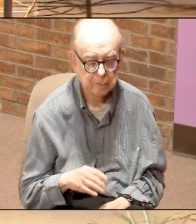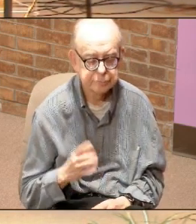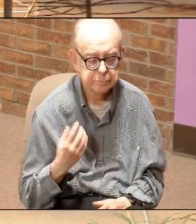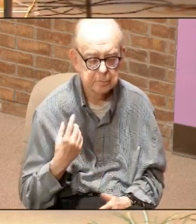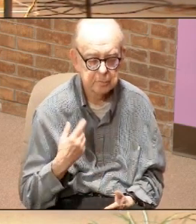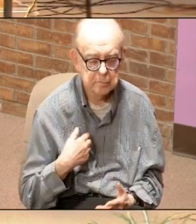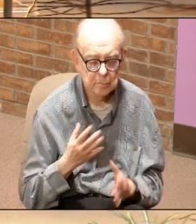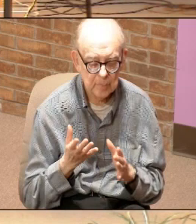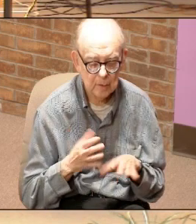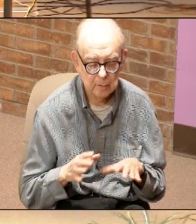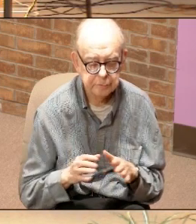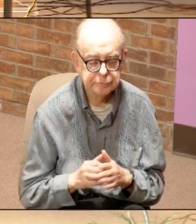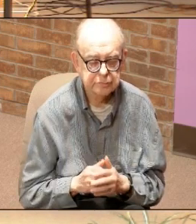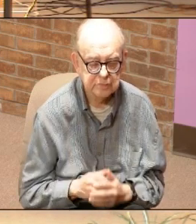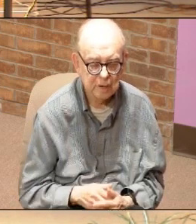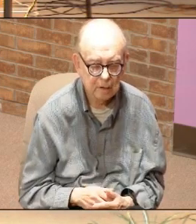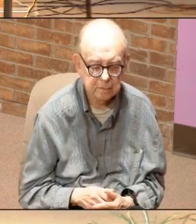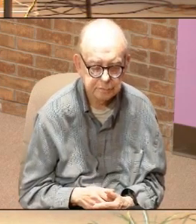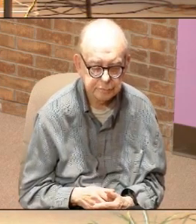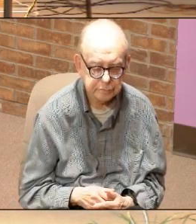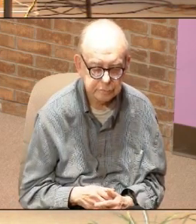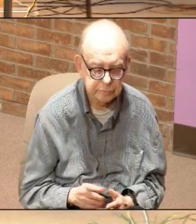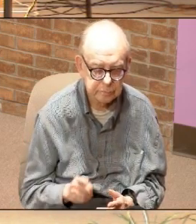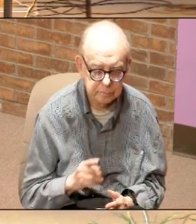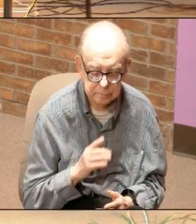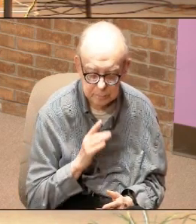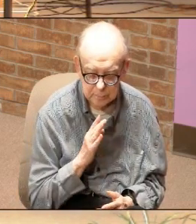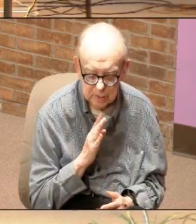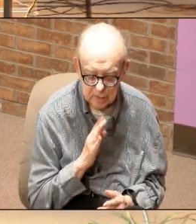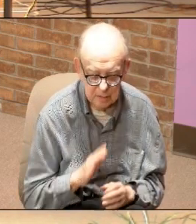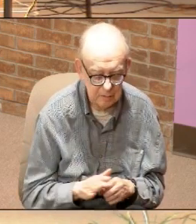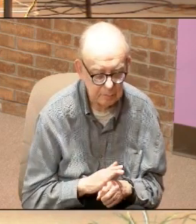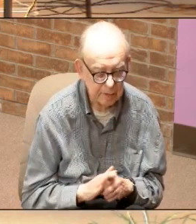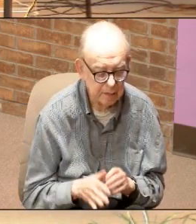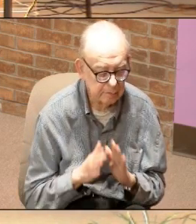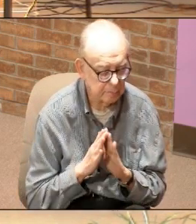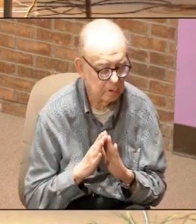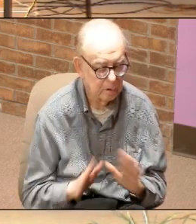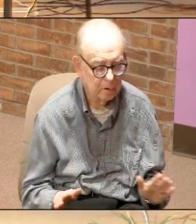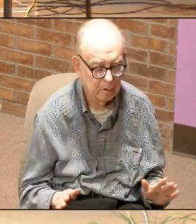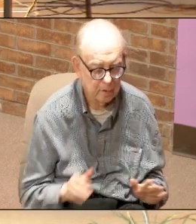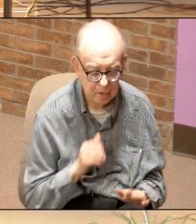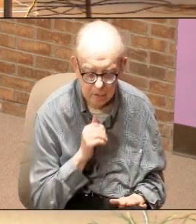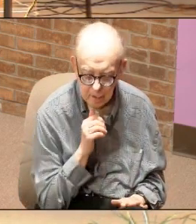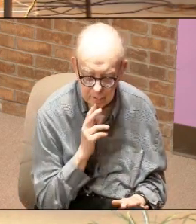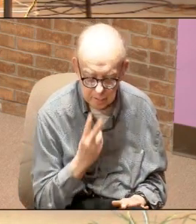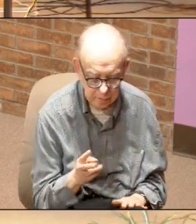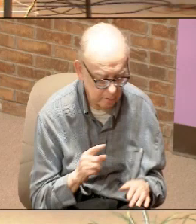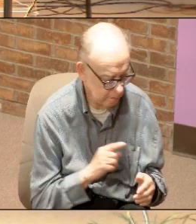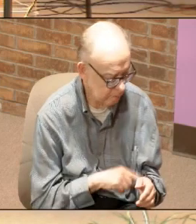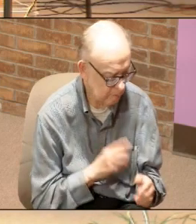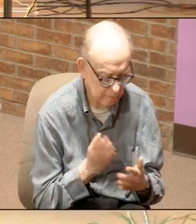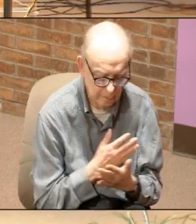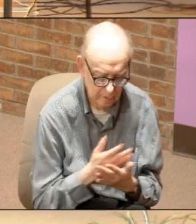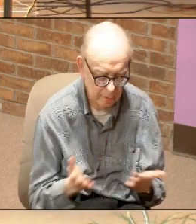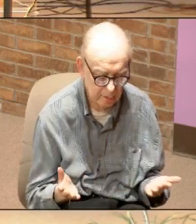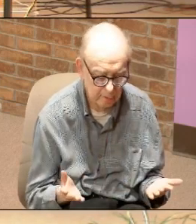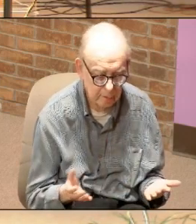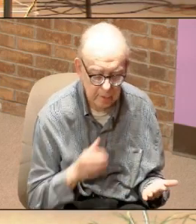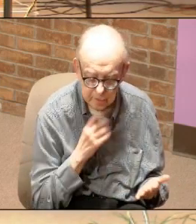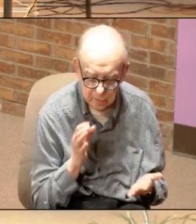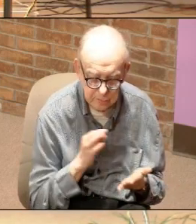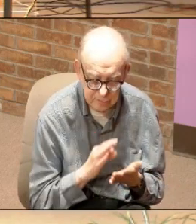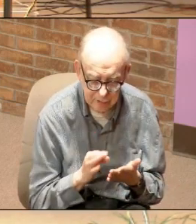And what I'm going to ask you to do is to be totally silent. Don't look at your watch, don't look at anything, and don't be